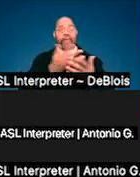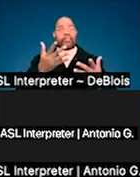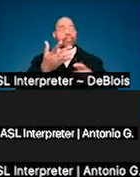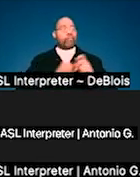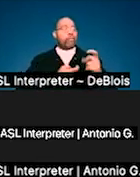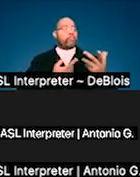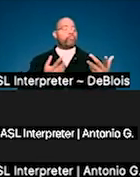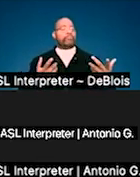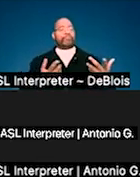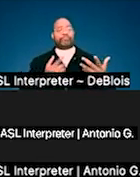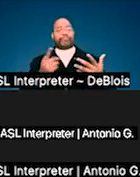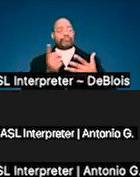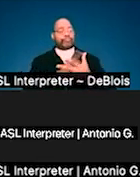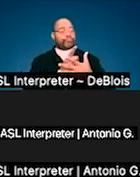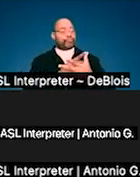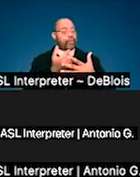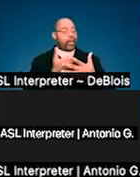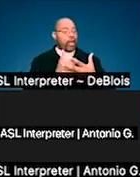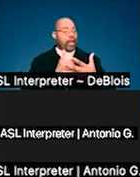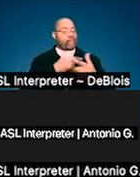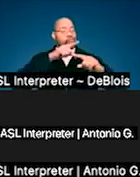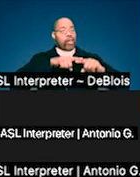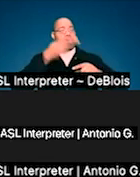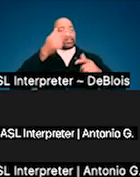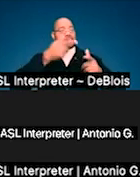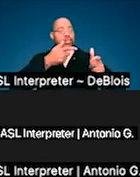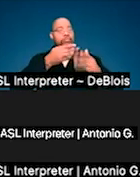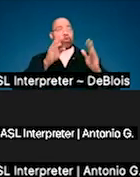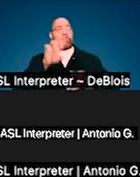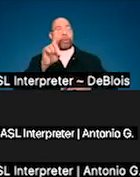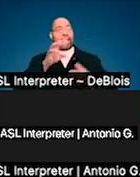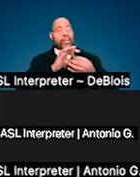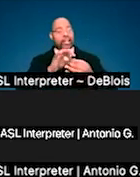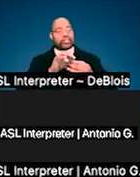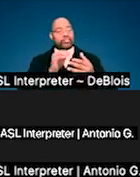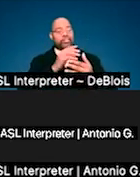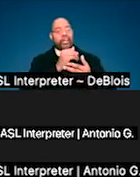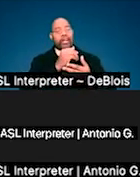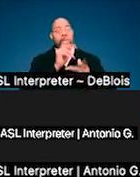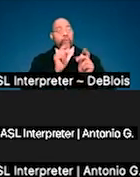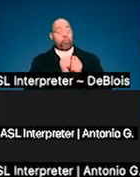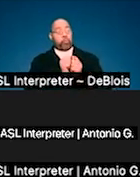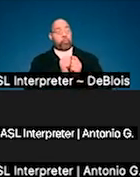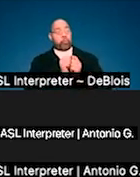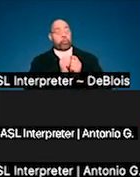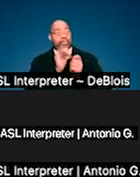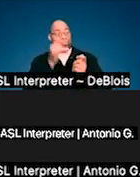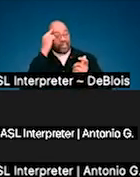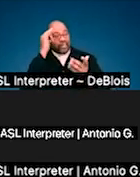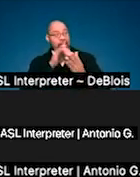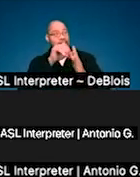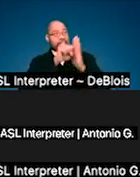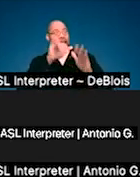from having reliable high-speed broadband connections. And people would think, for example, that in a state